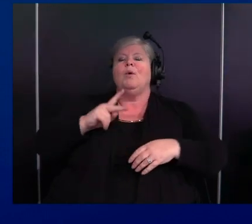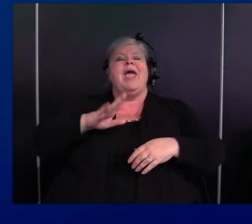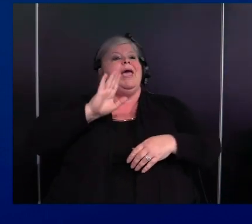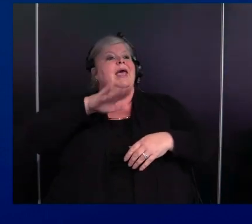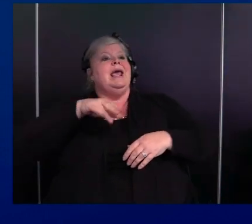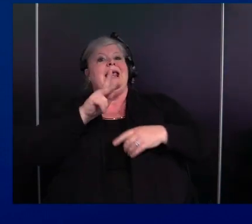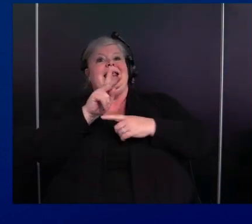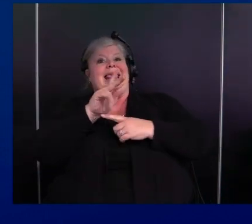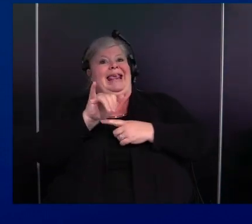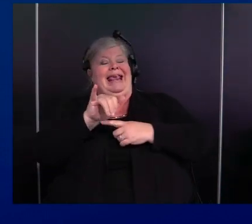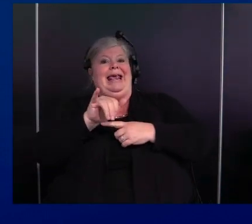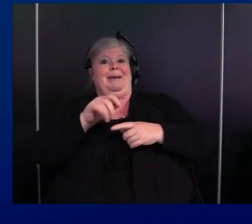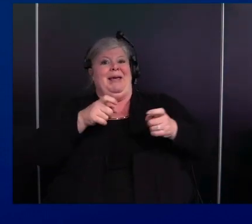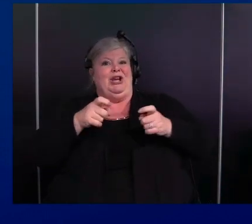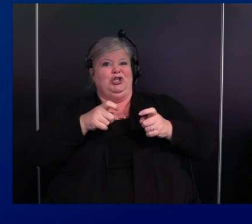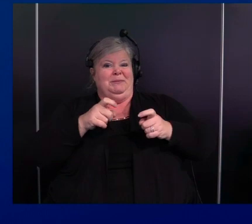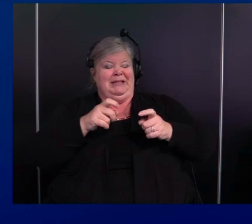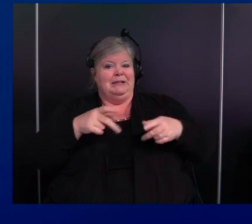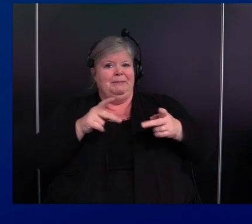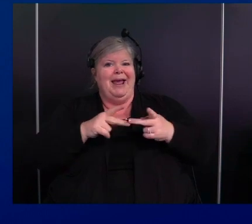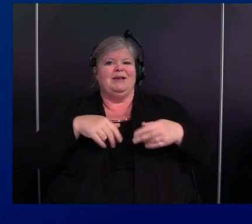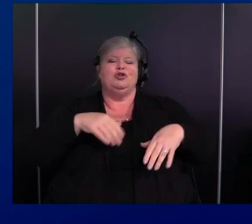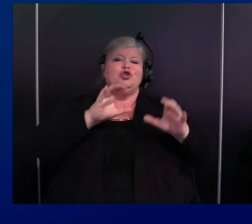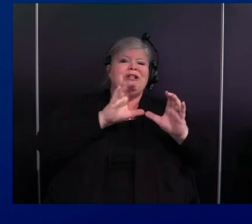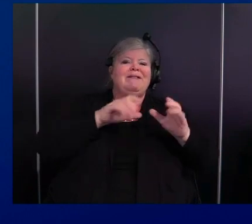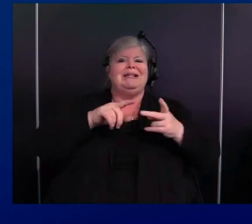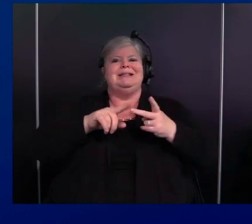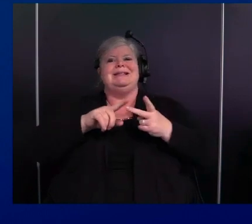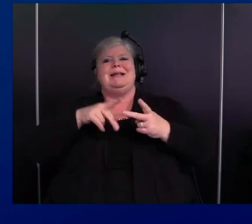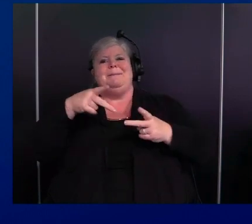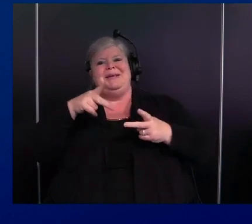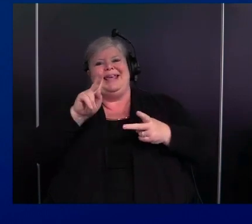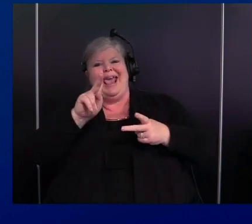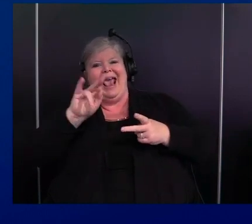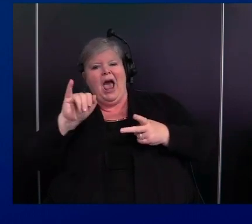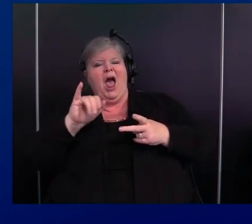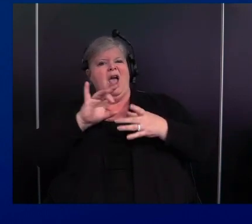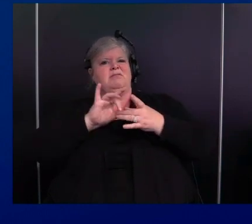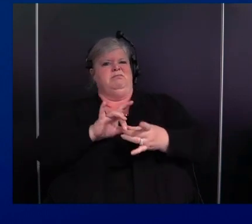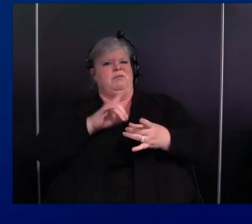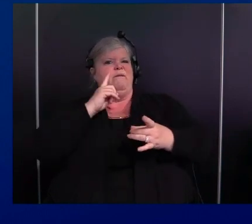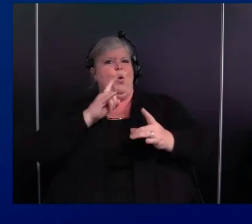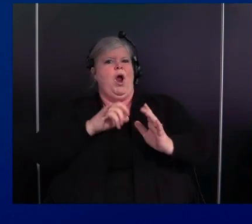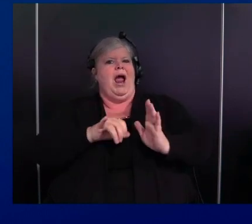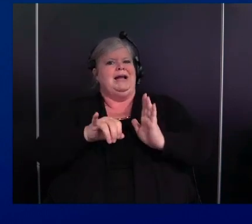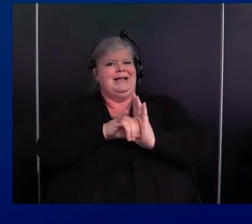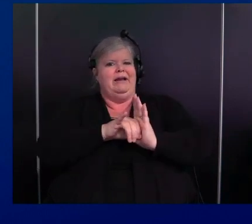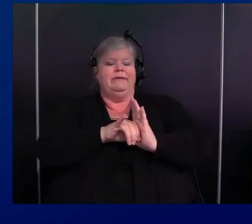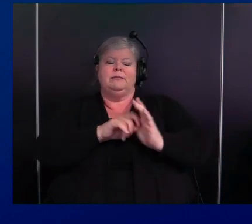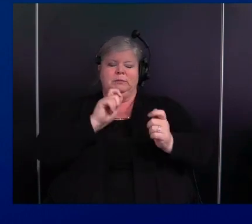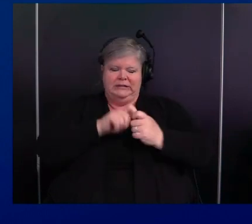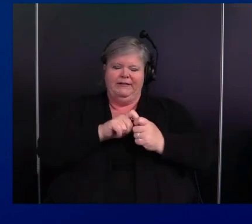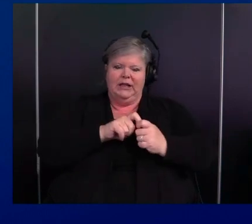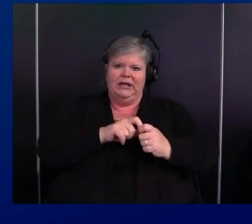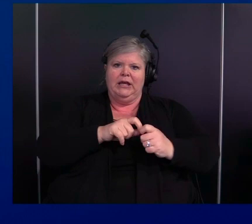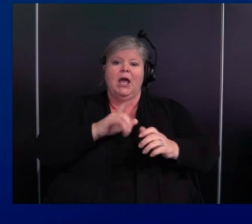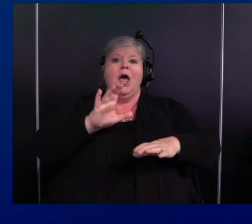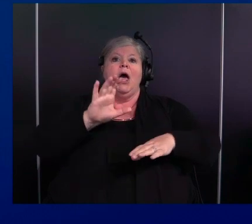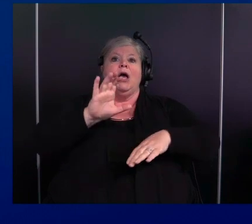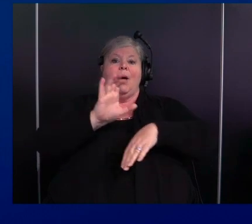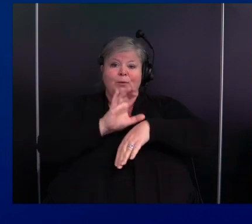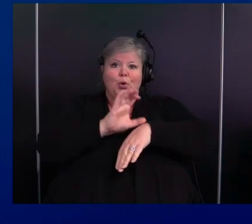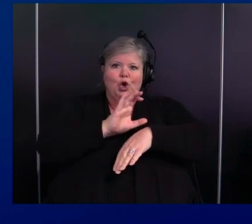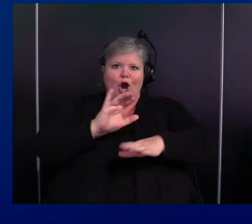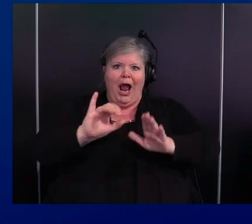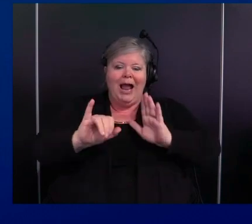space, so if certificates and PKI kind of is the root of trust for identity, specifically computer identity, KMS